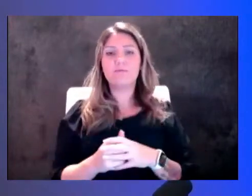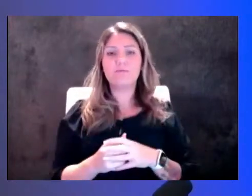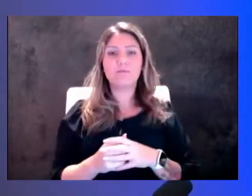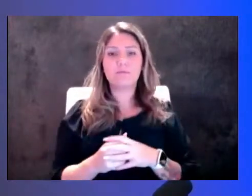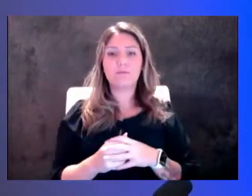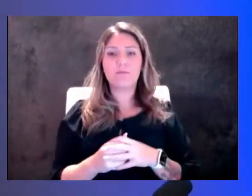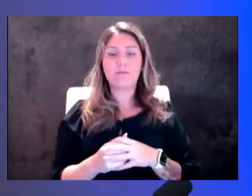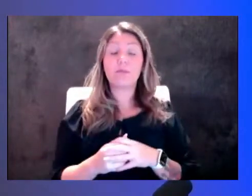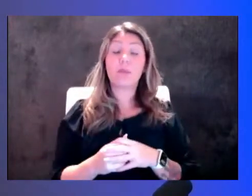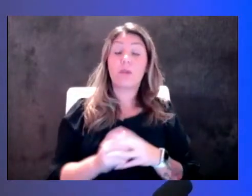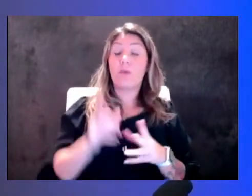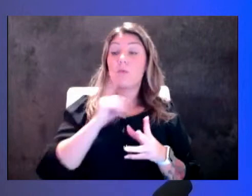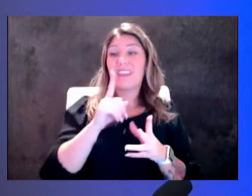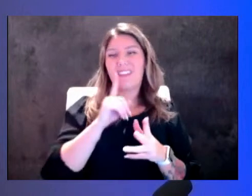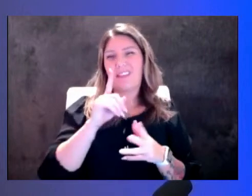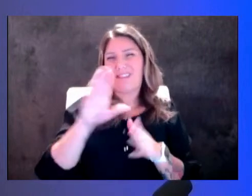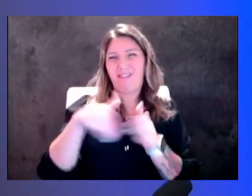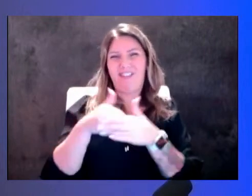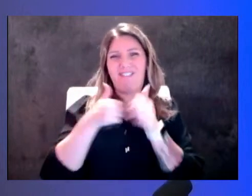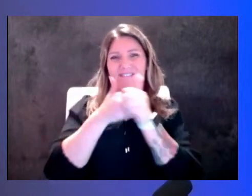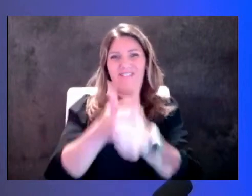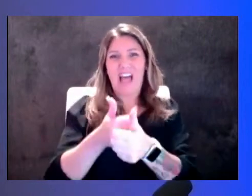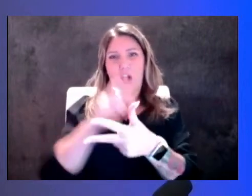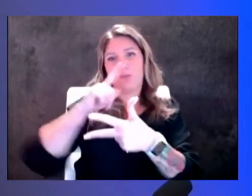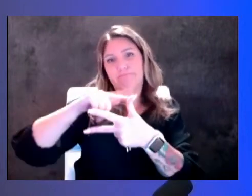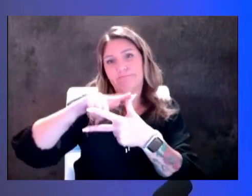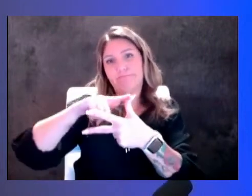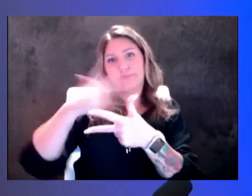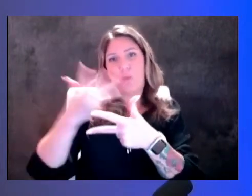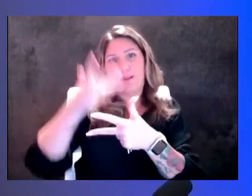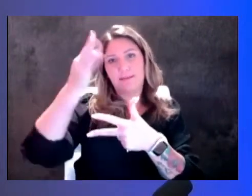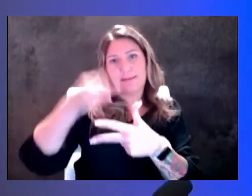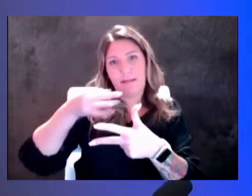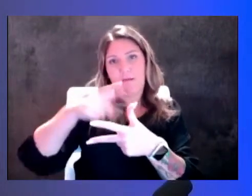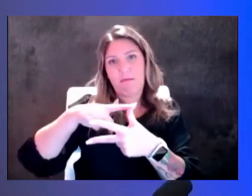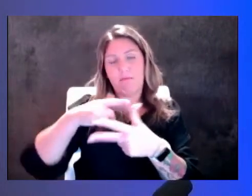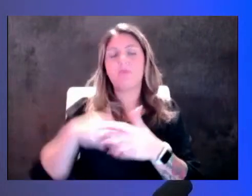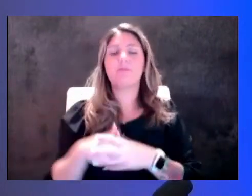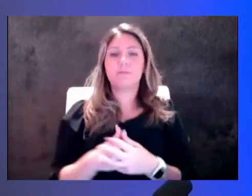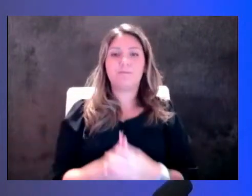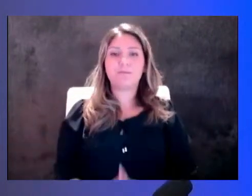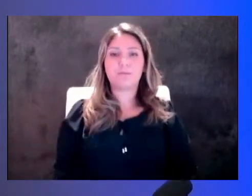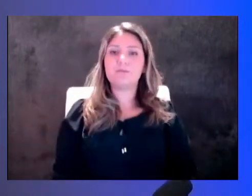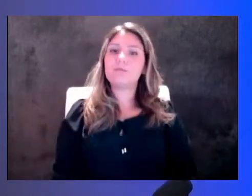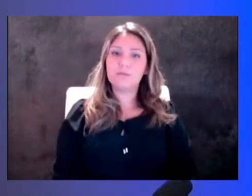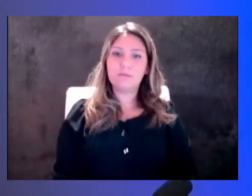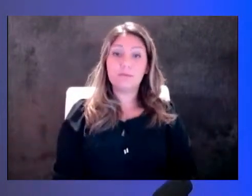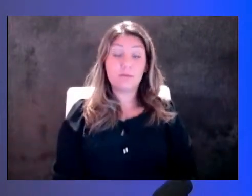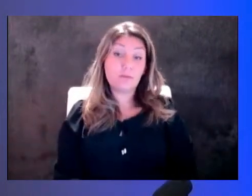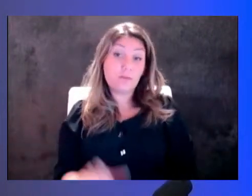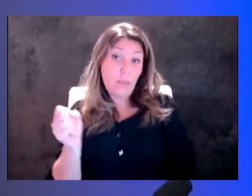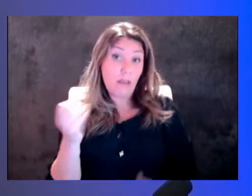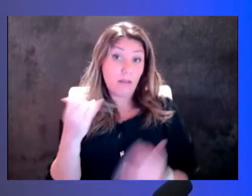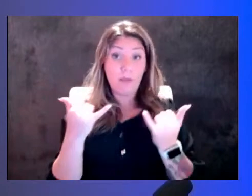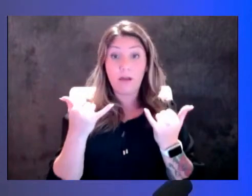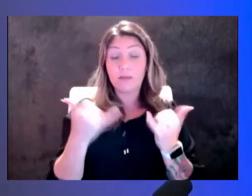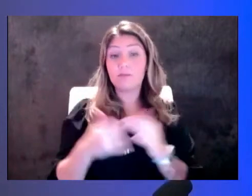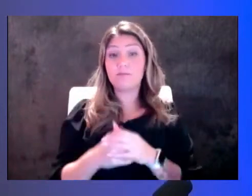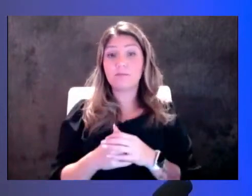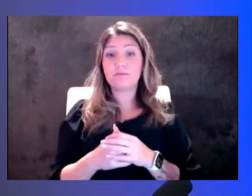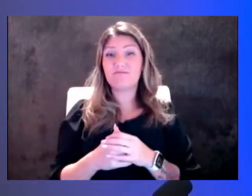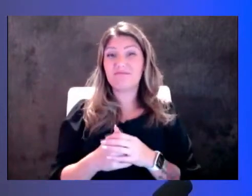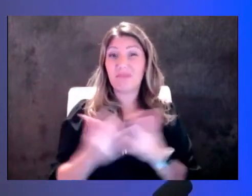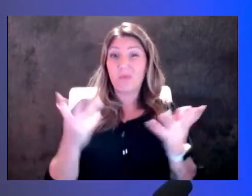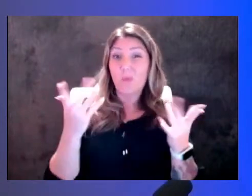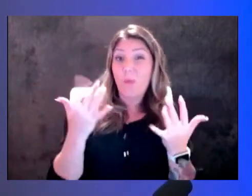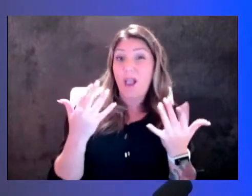much follow what federal government does. So, as of right now, we're looking at October 18th,